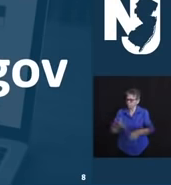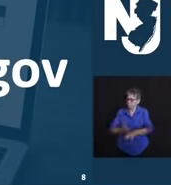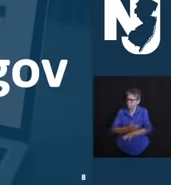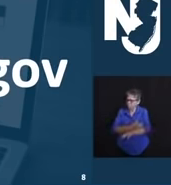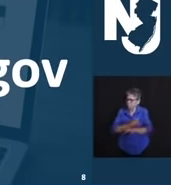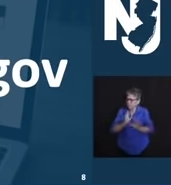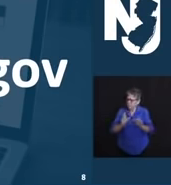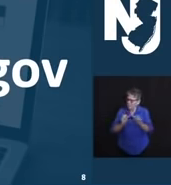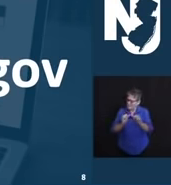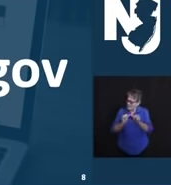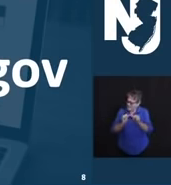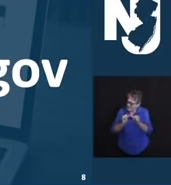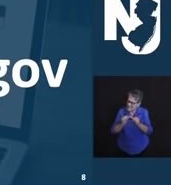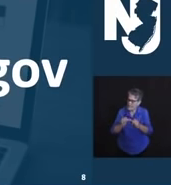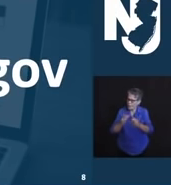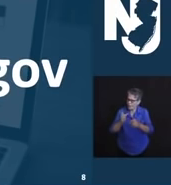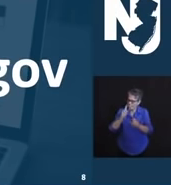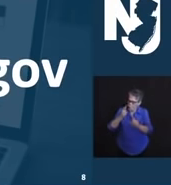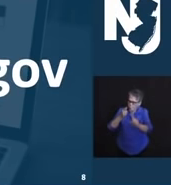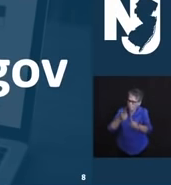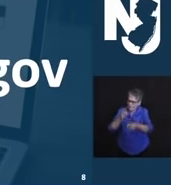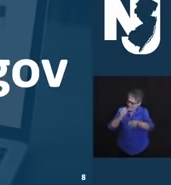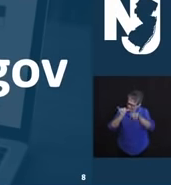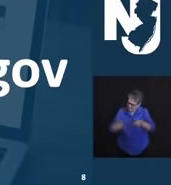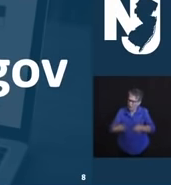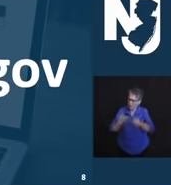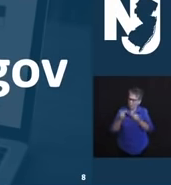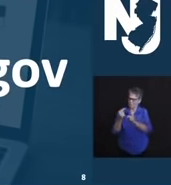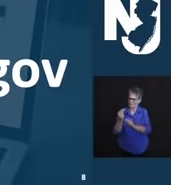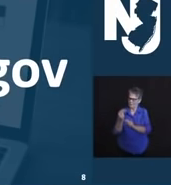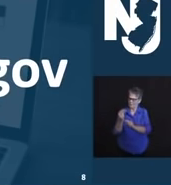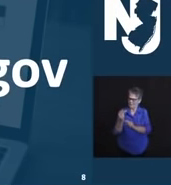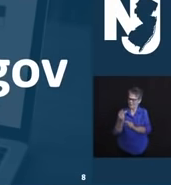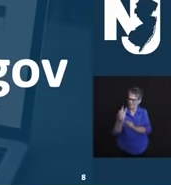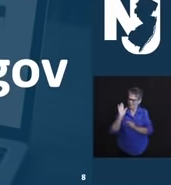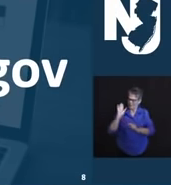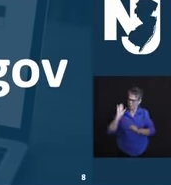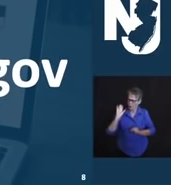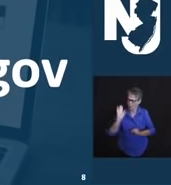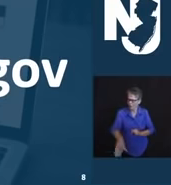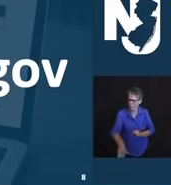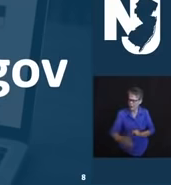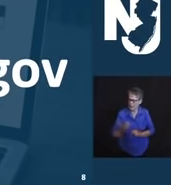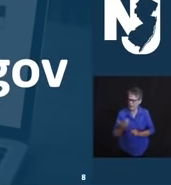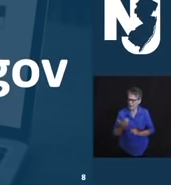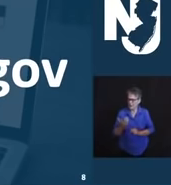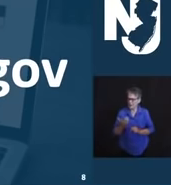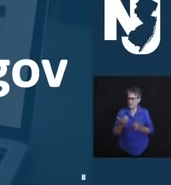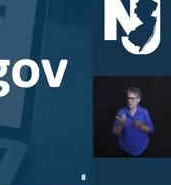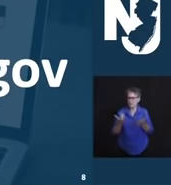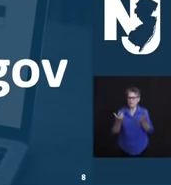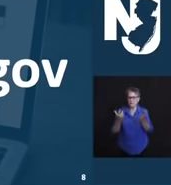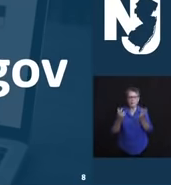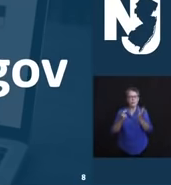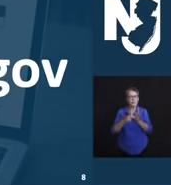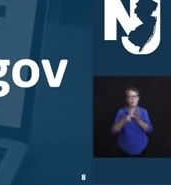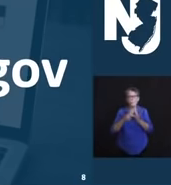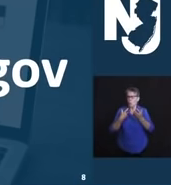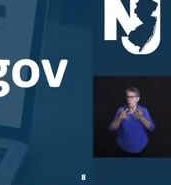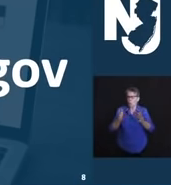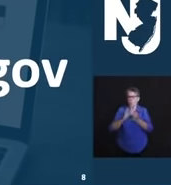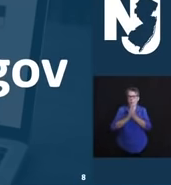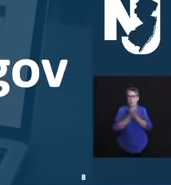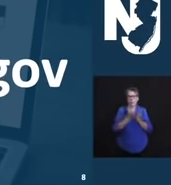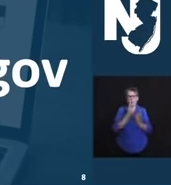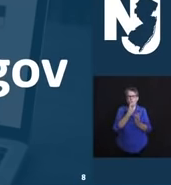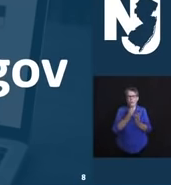that was as painful as it gets. I don't want to go back. You don't want to go back, and I know millions and millions of you out there